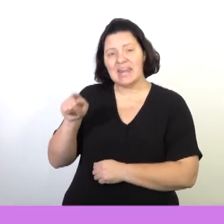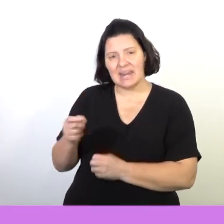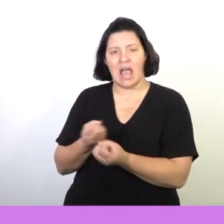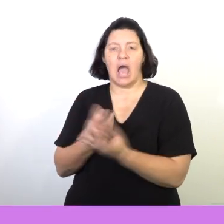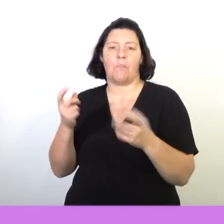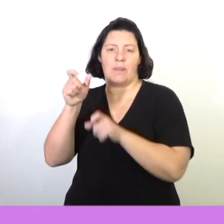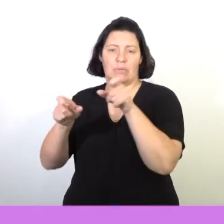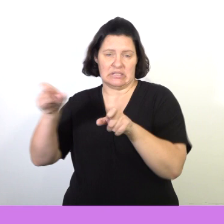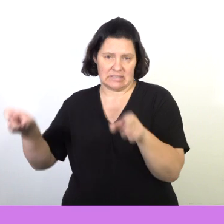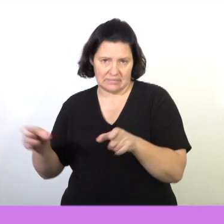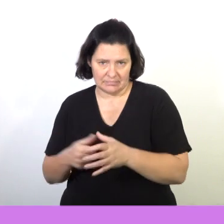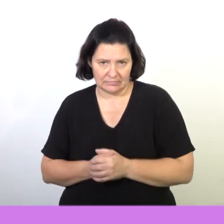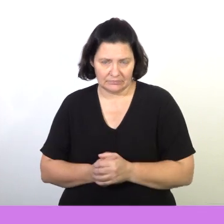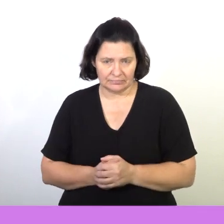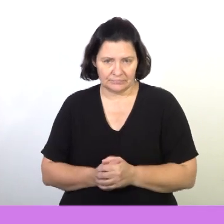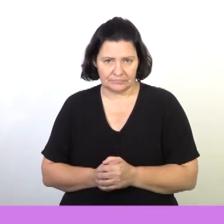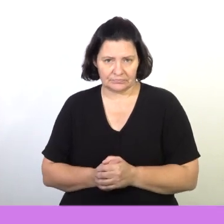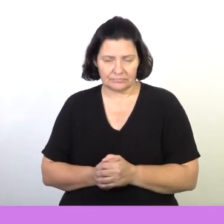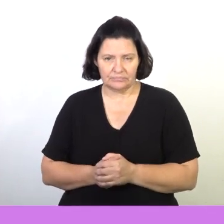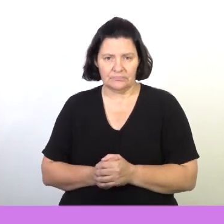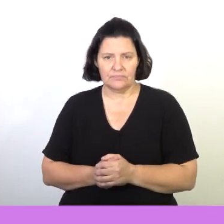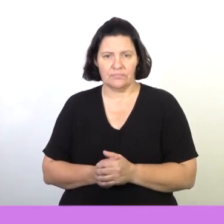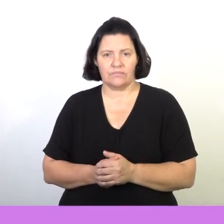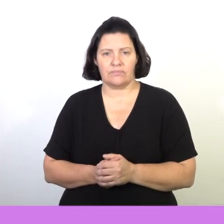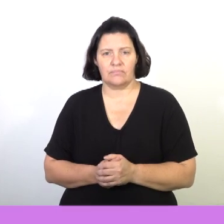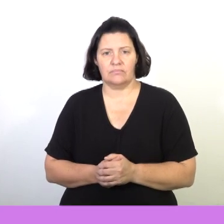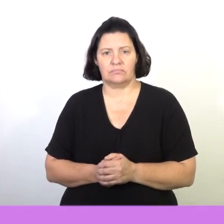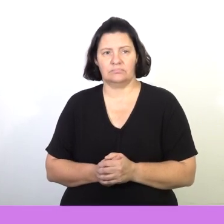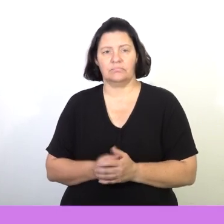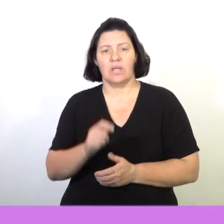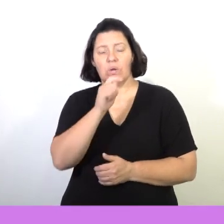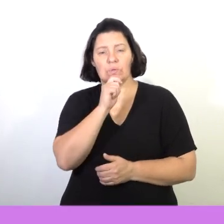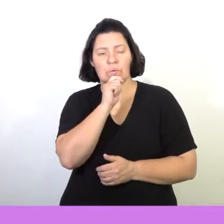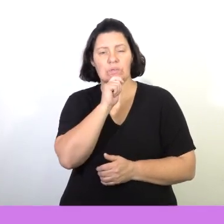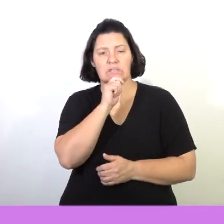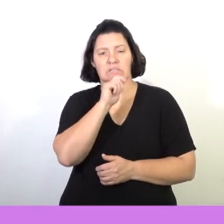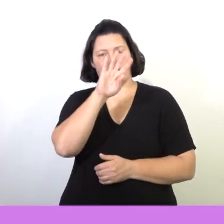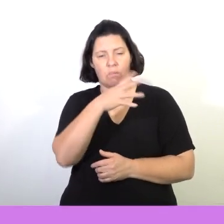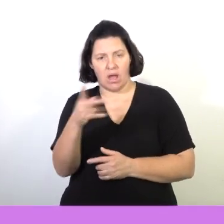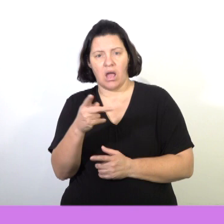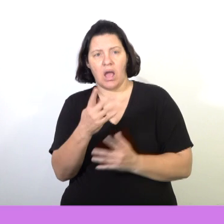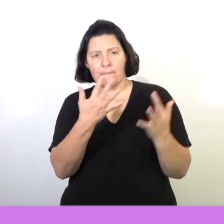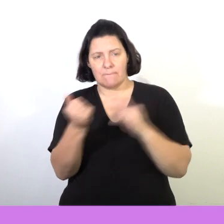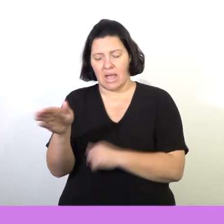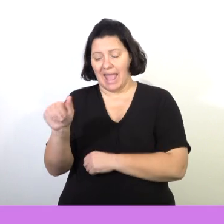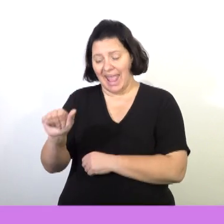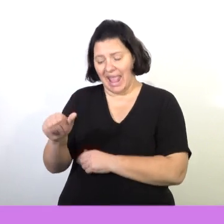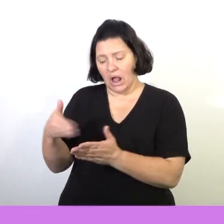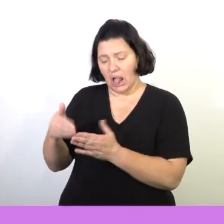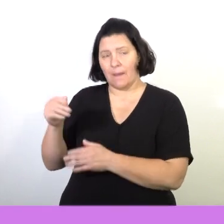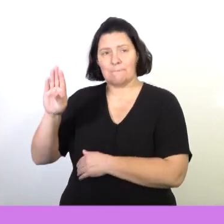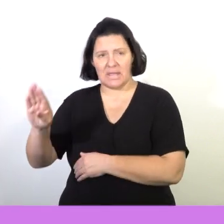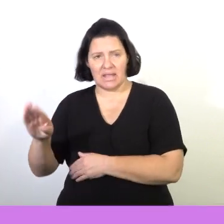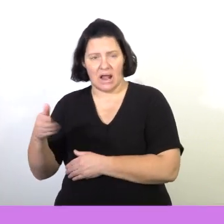where n represents the number of people in the car. Use the formula to calculate the missing value